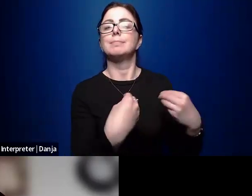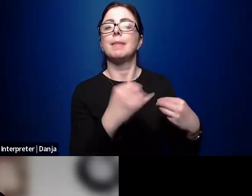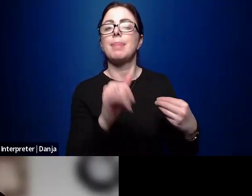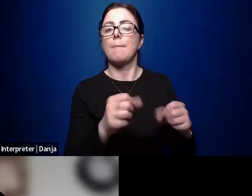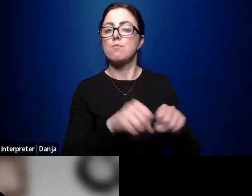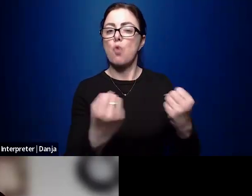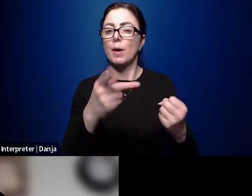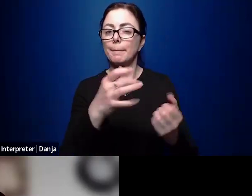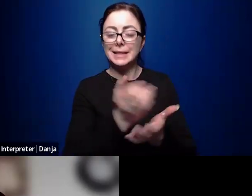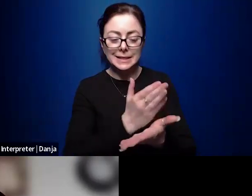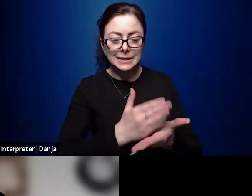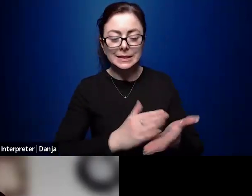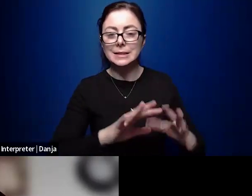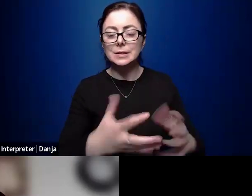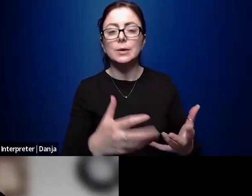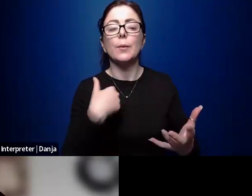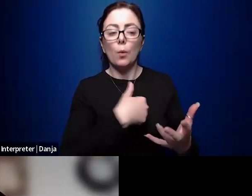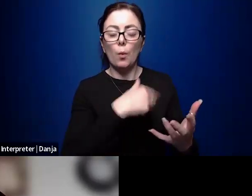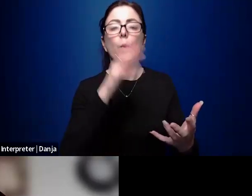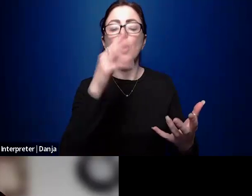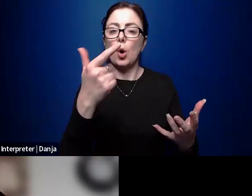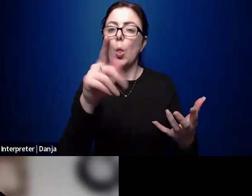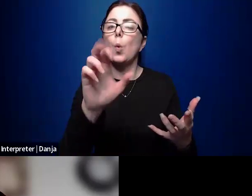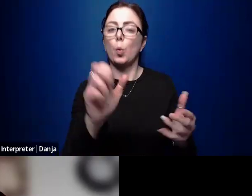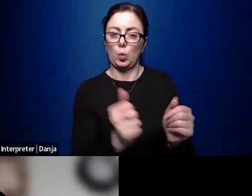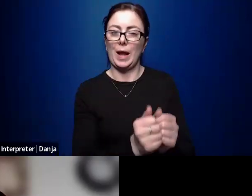glue them together.